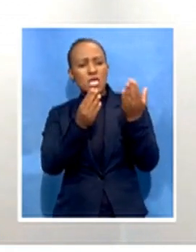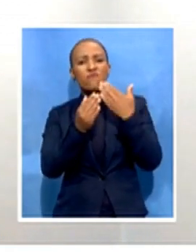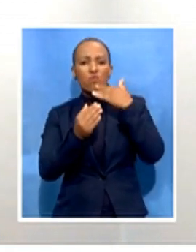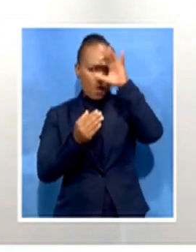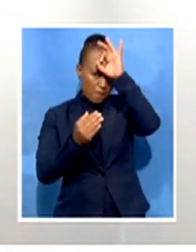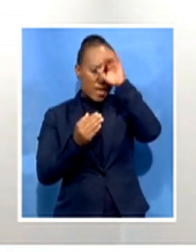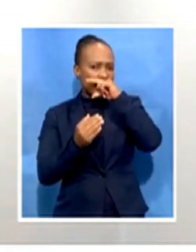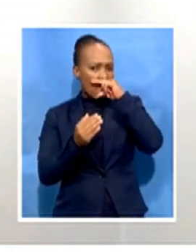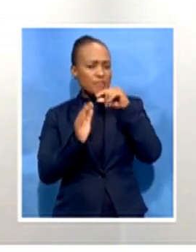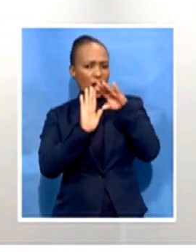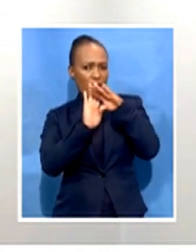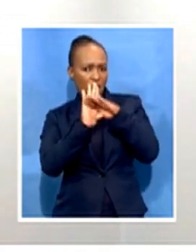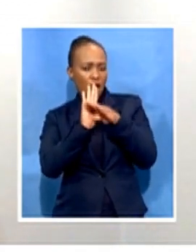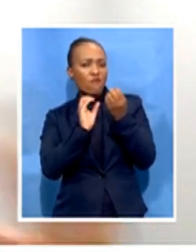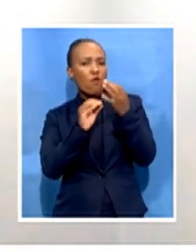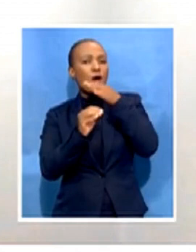we need to start driving.